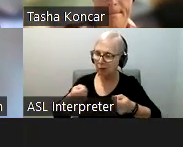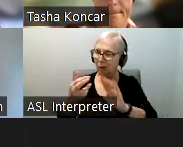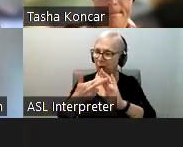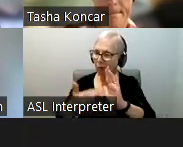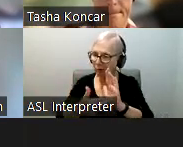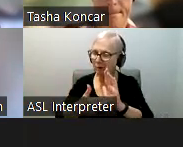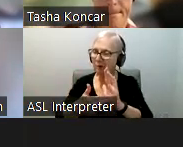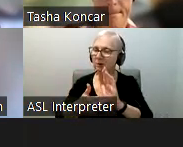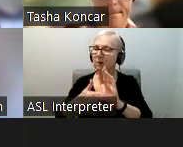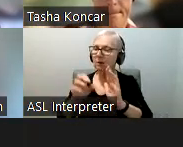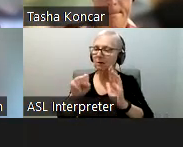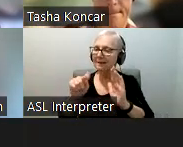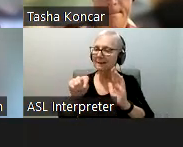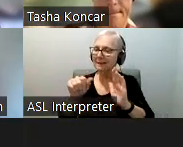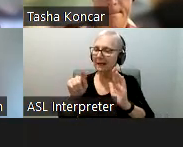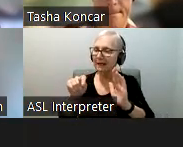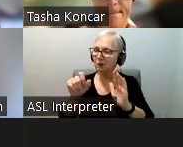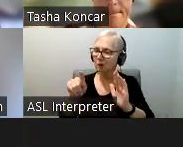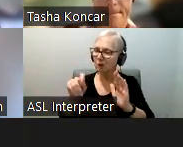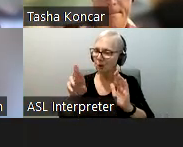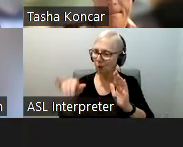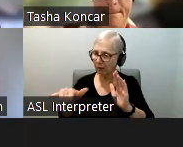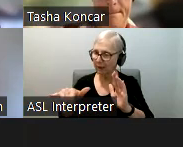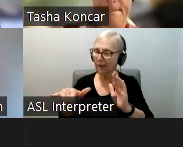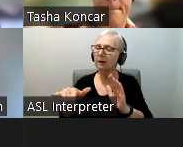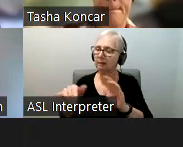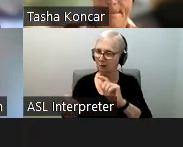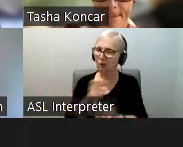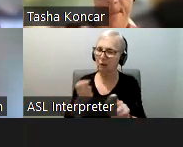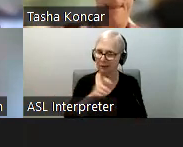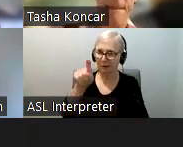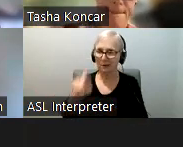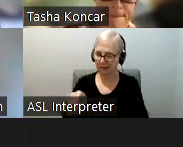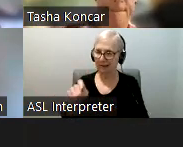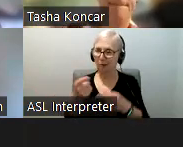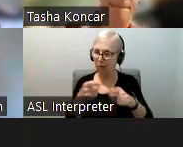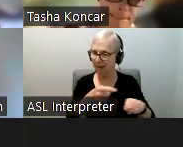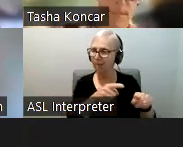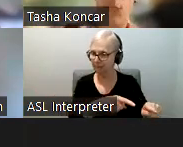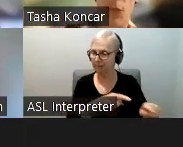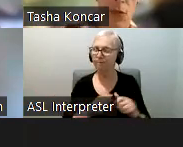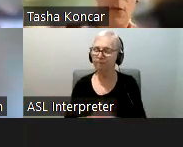some cases, statutory changes need to happen to affect the appropriate change.